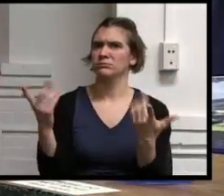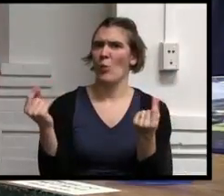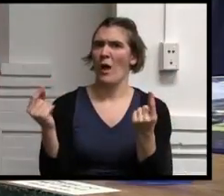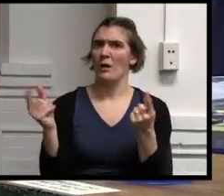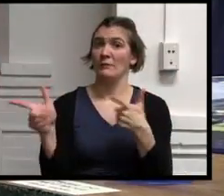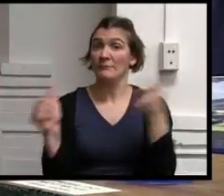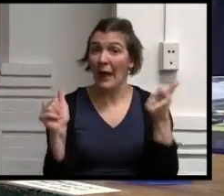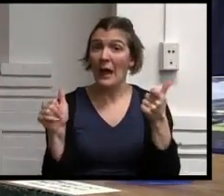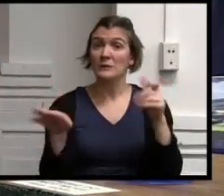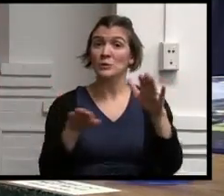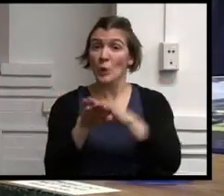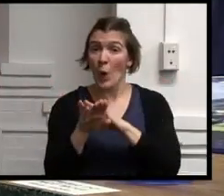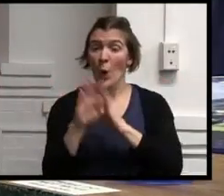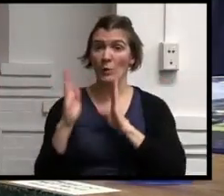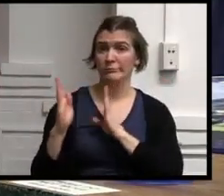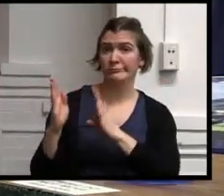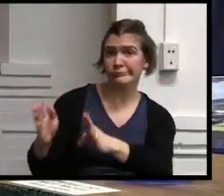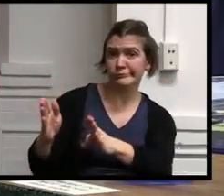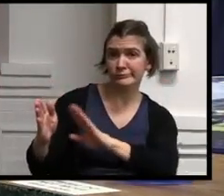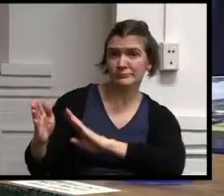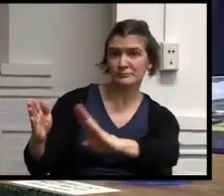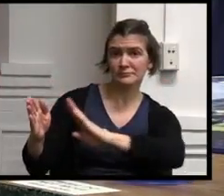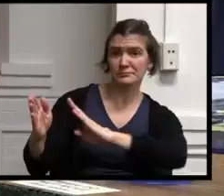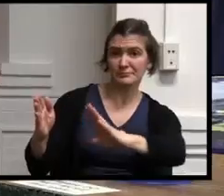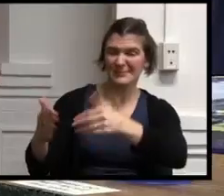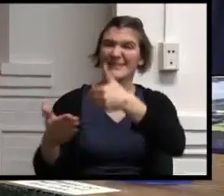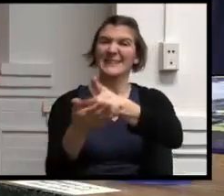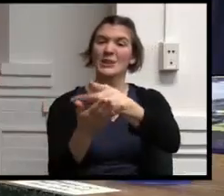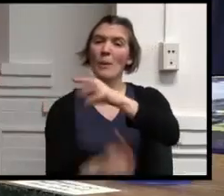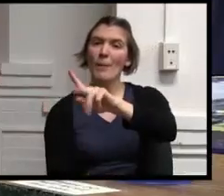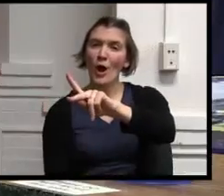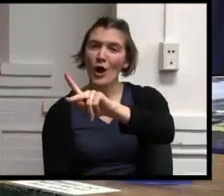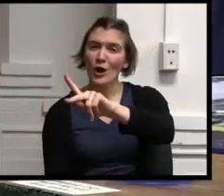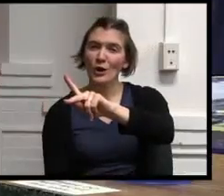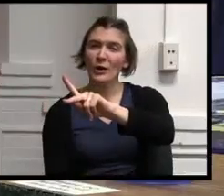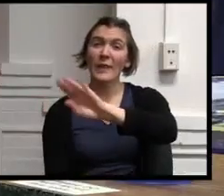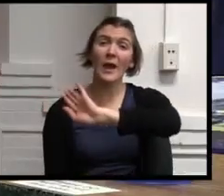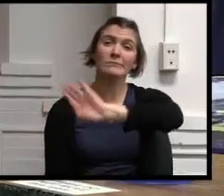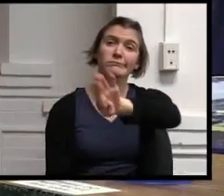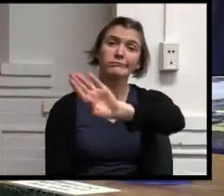as the West River Park, and then out to the